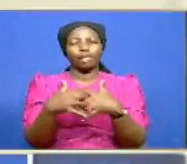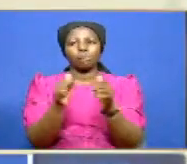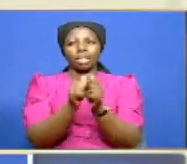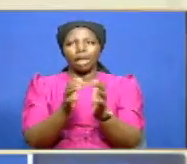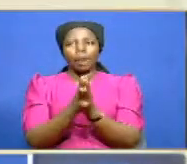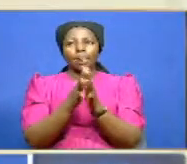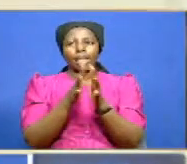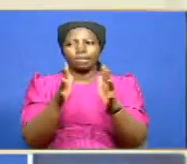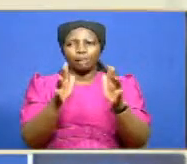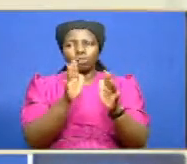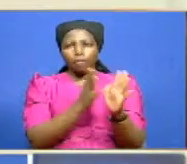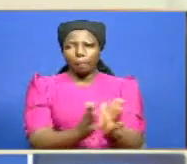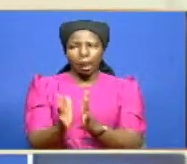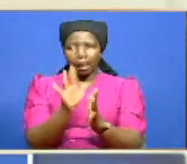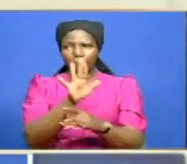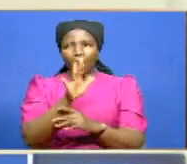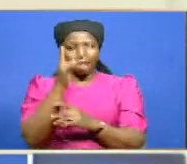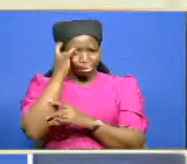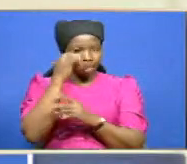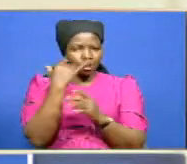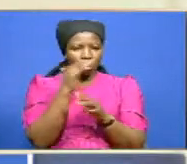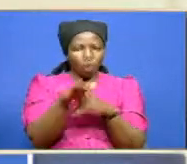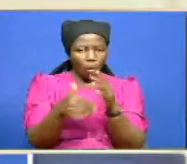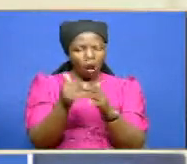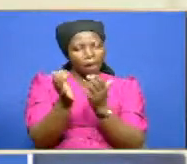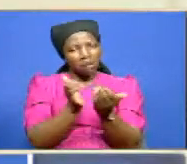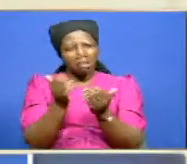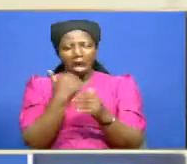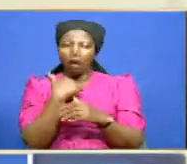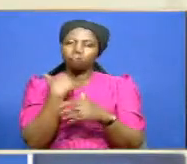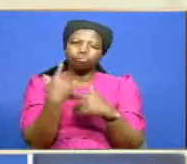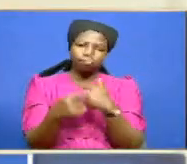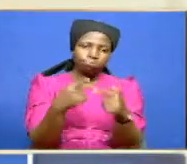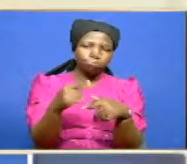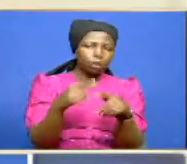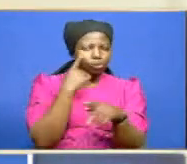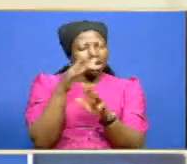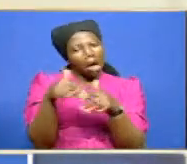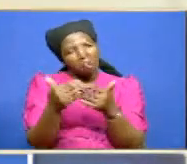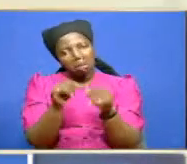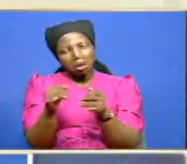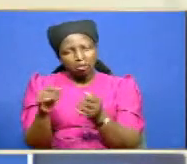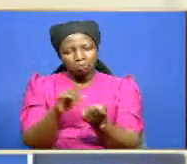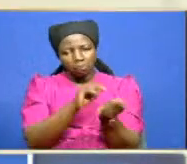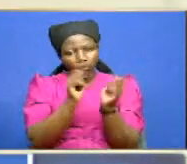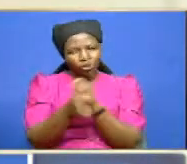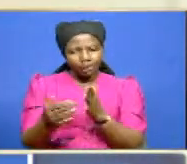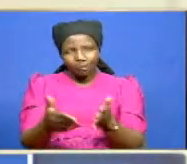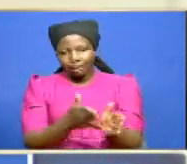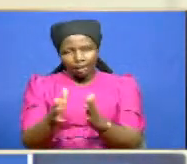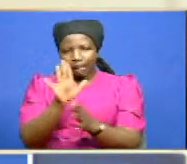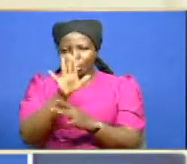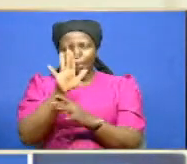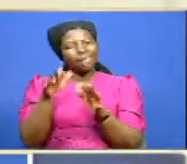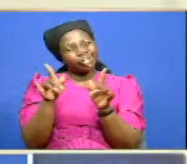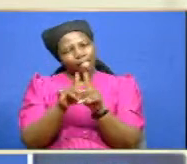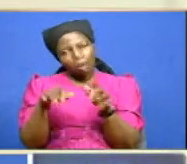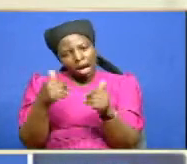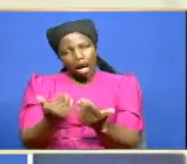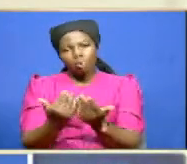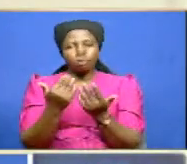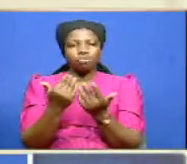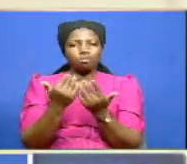think every business has gone through the motions of seeing how they can re-strategize. And one way that businesses can finance